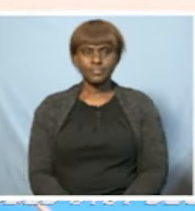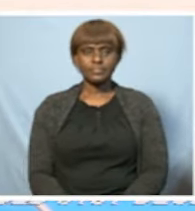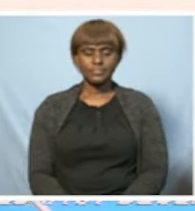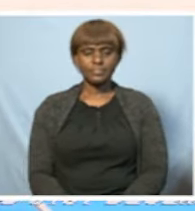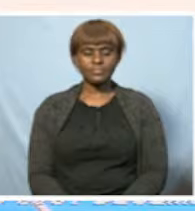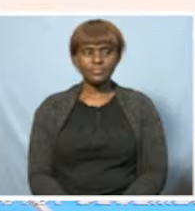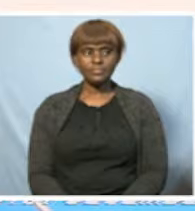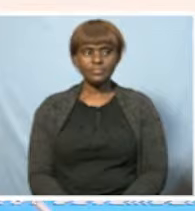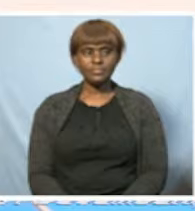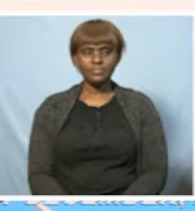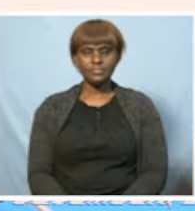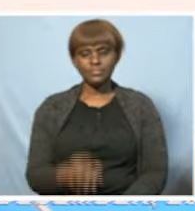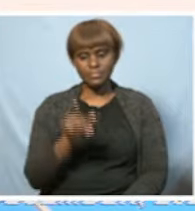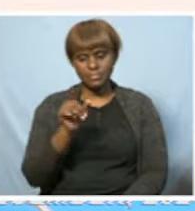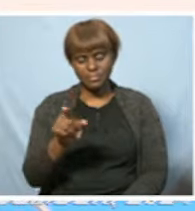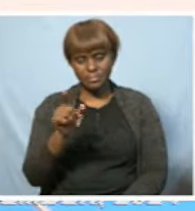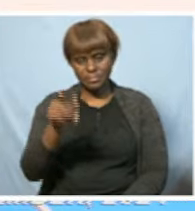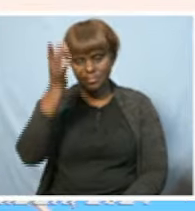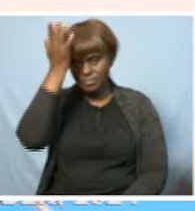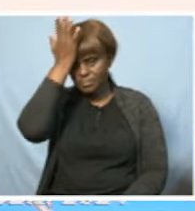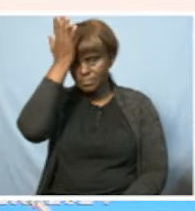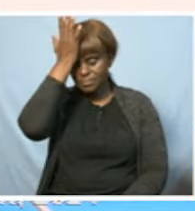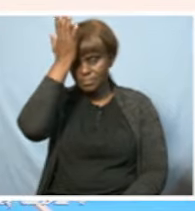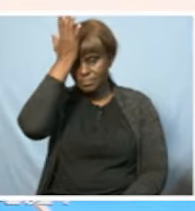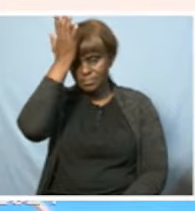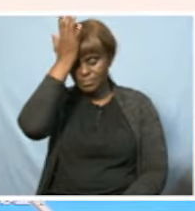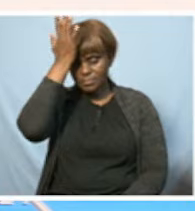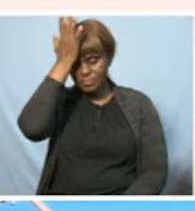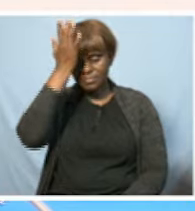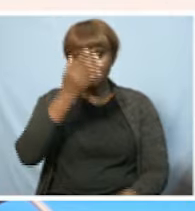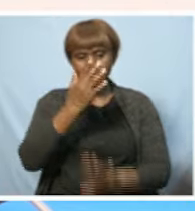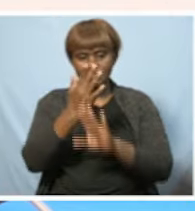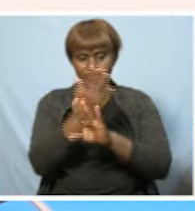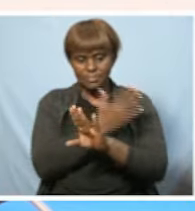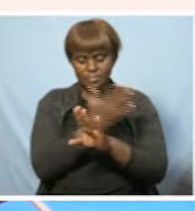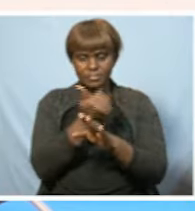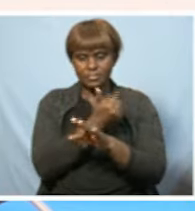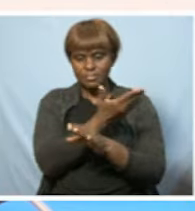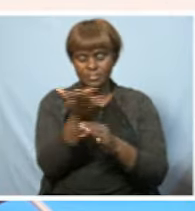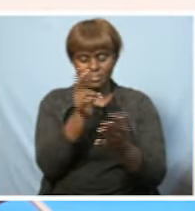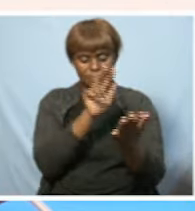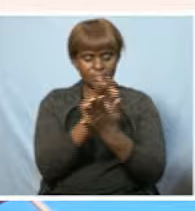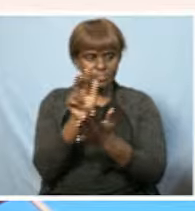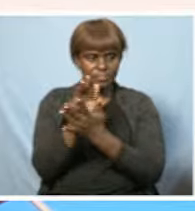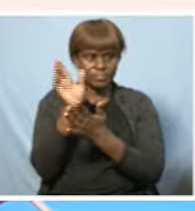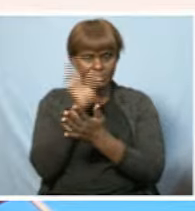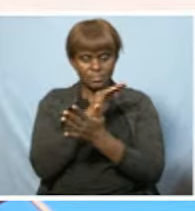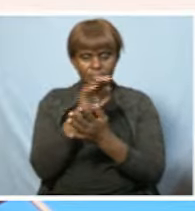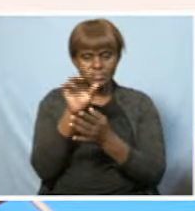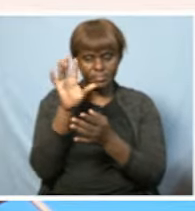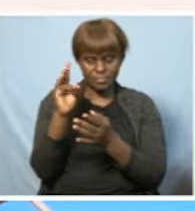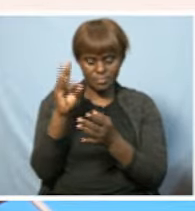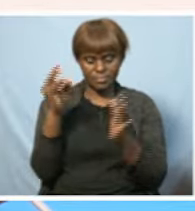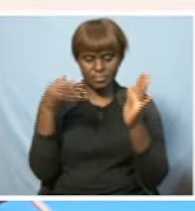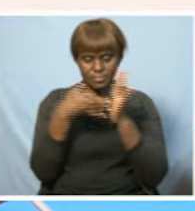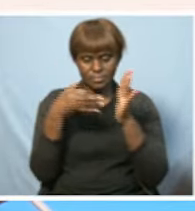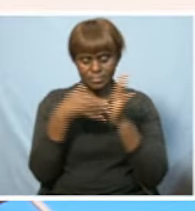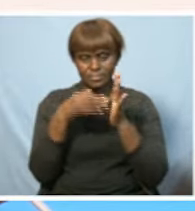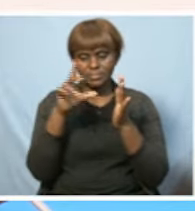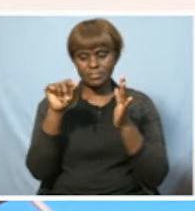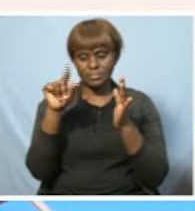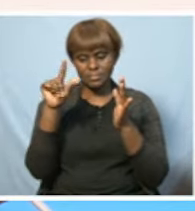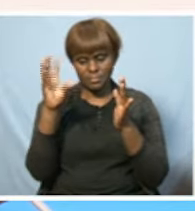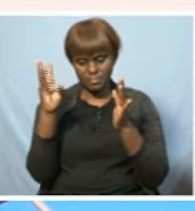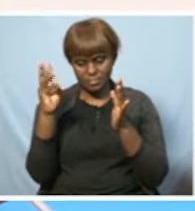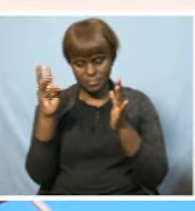And on the date, just by the bottom before the signature, it should read 7th February 2026.